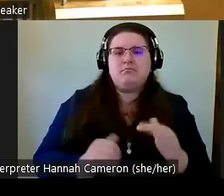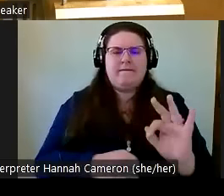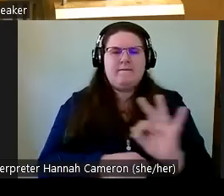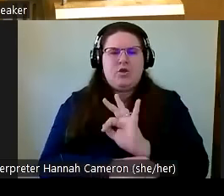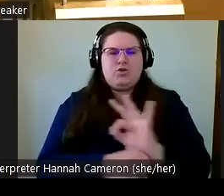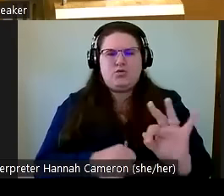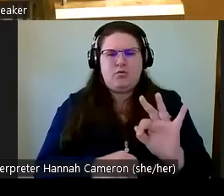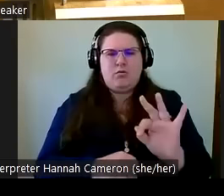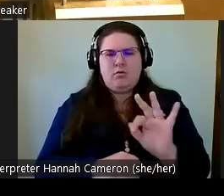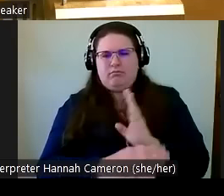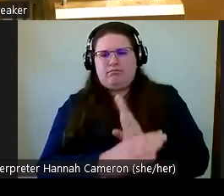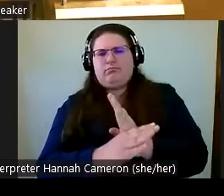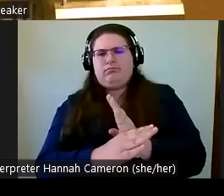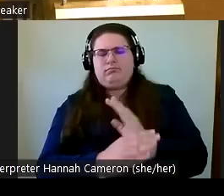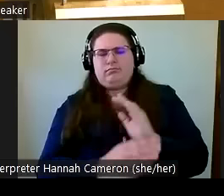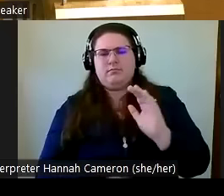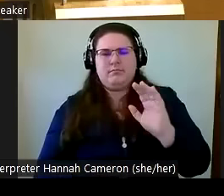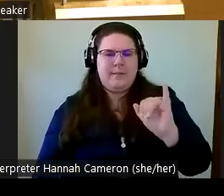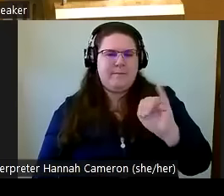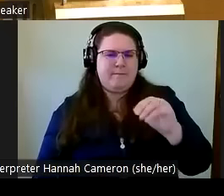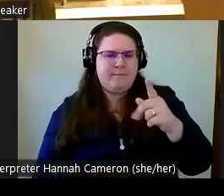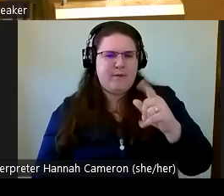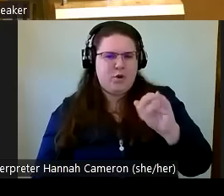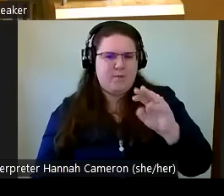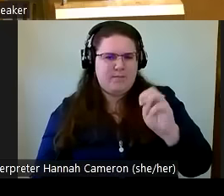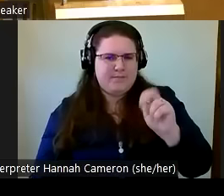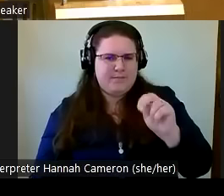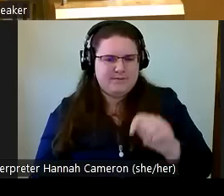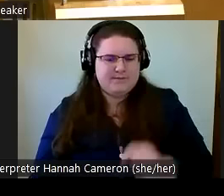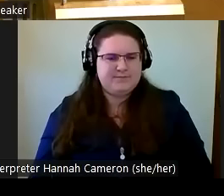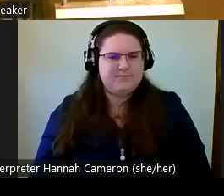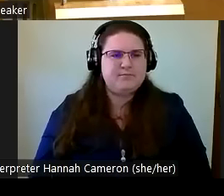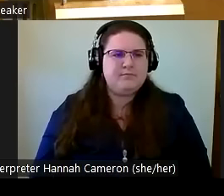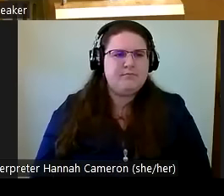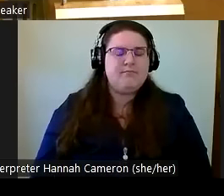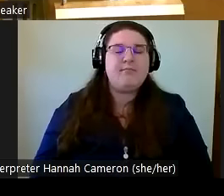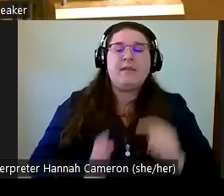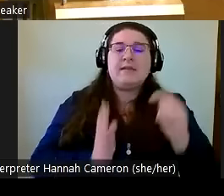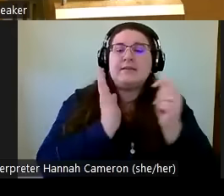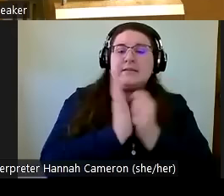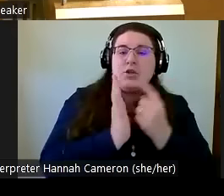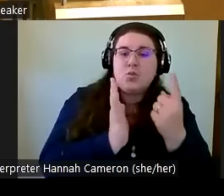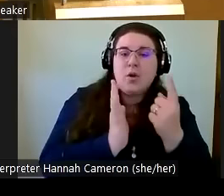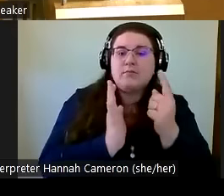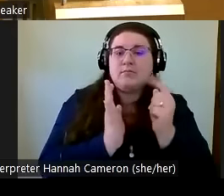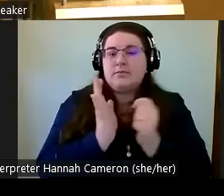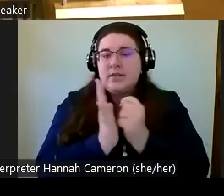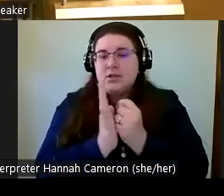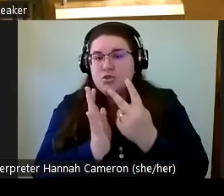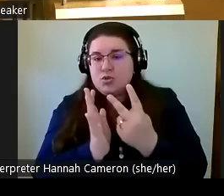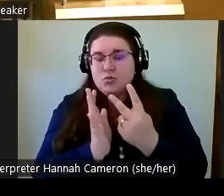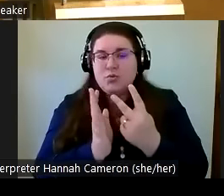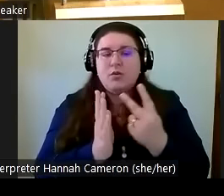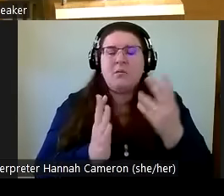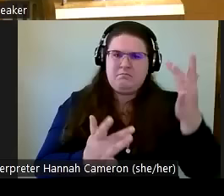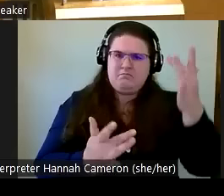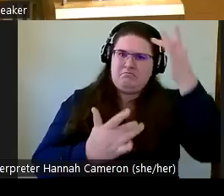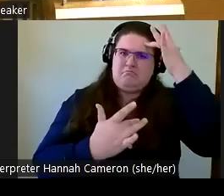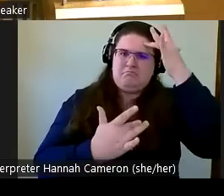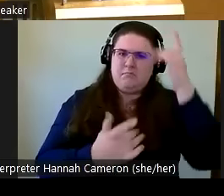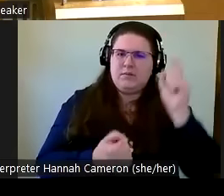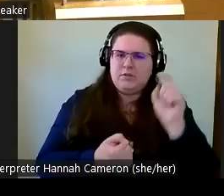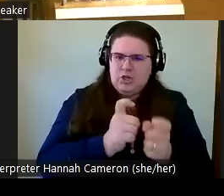put for stage one and two, first you have the pathological change, then you have clinical signs and symptoms,